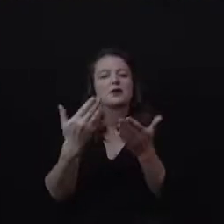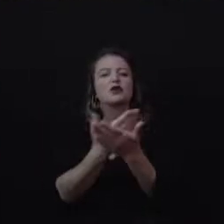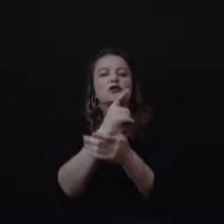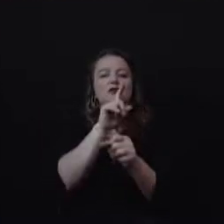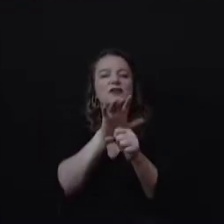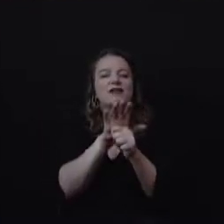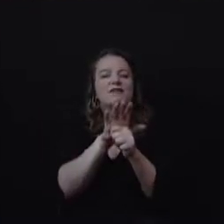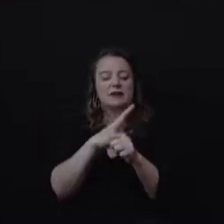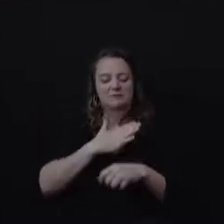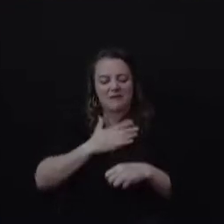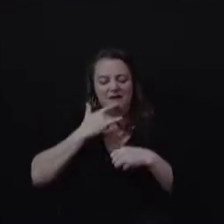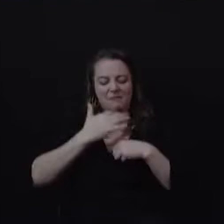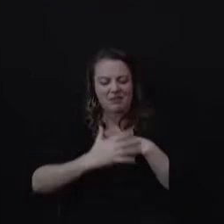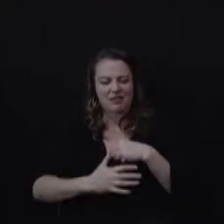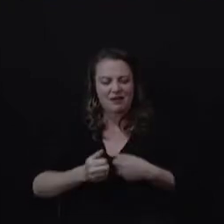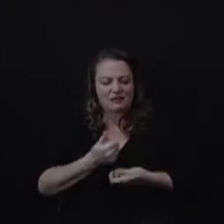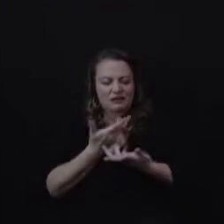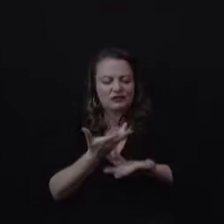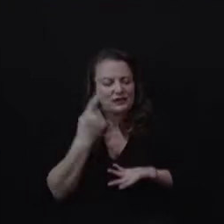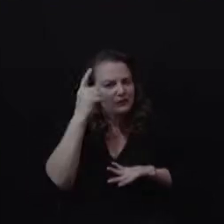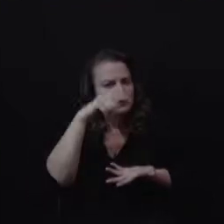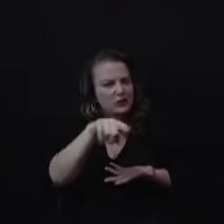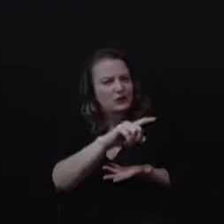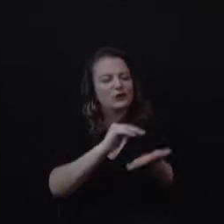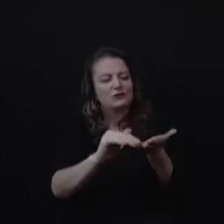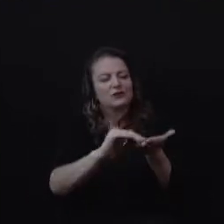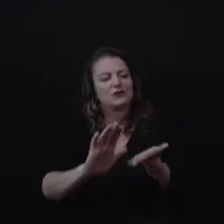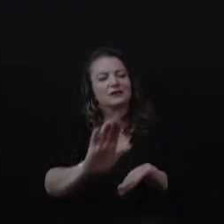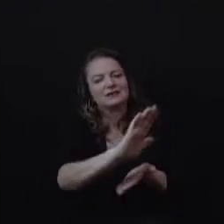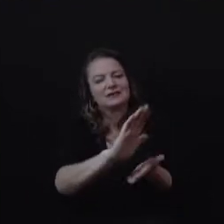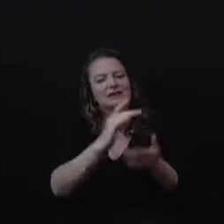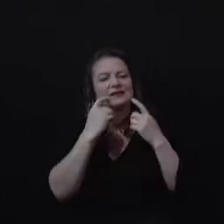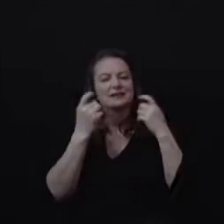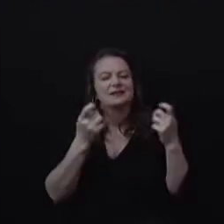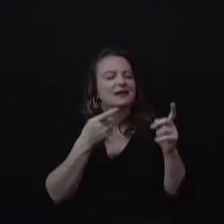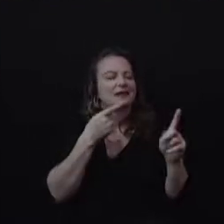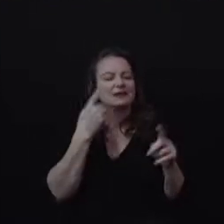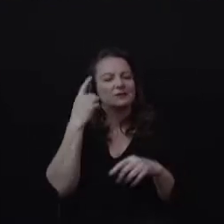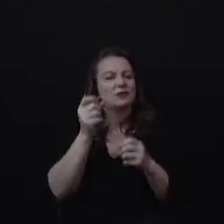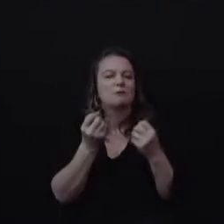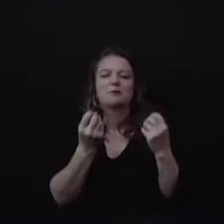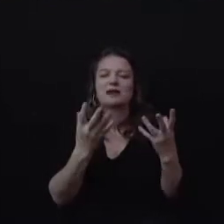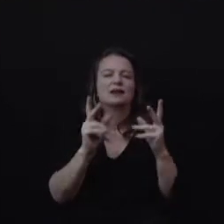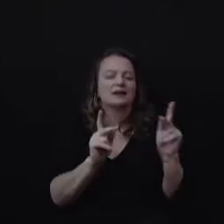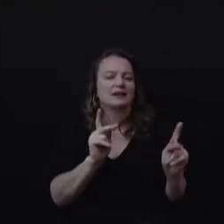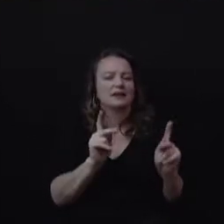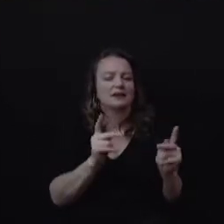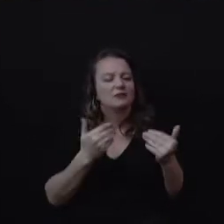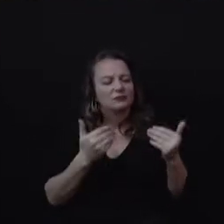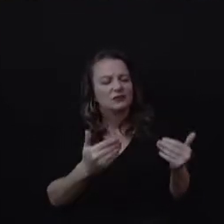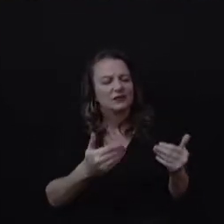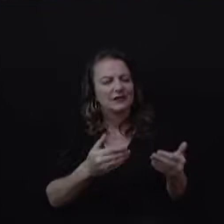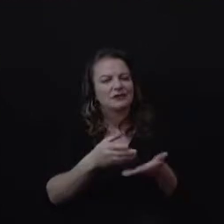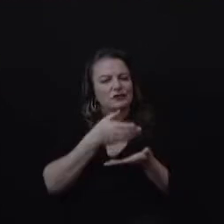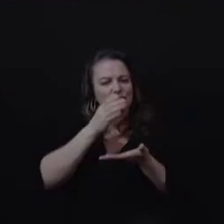covenant in my blood shed for you and for the forgiveness of sins for many. Take and drink of it, all of you.